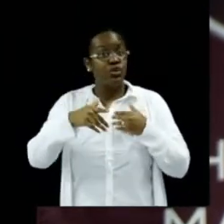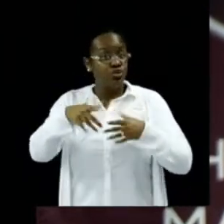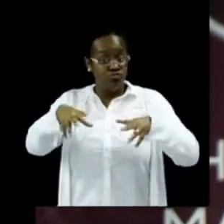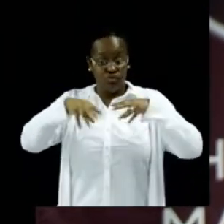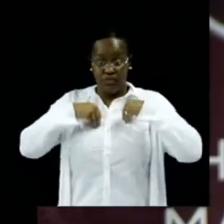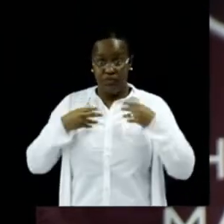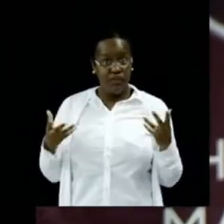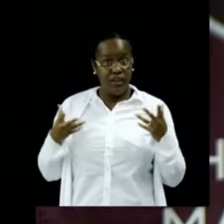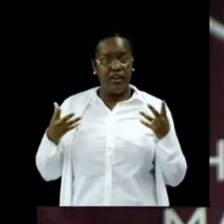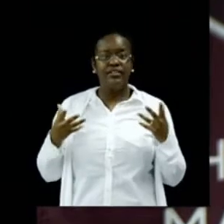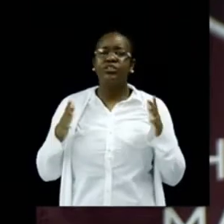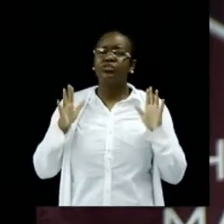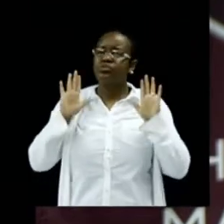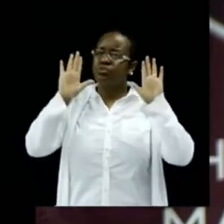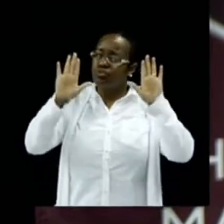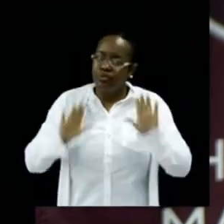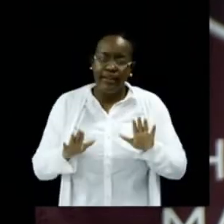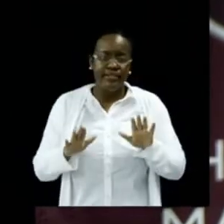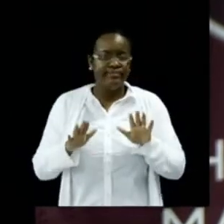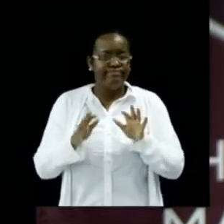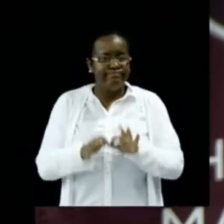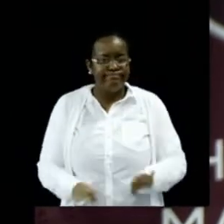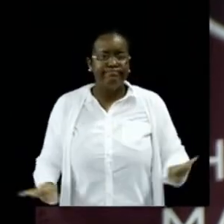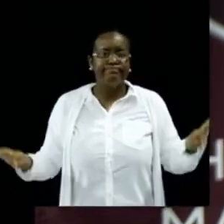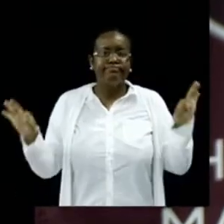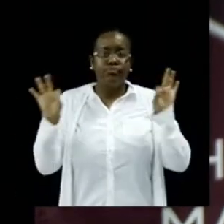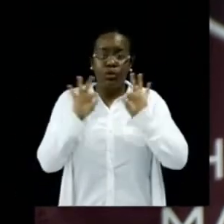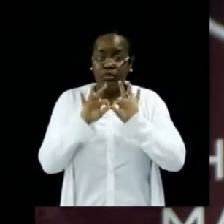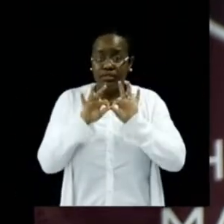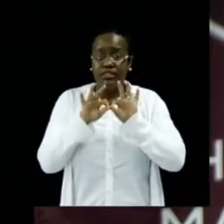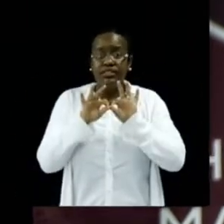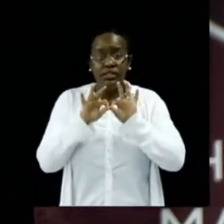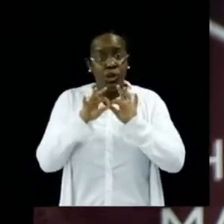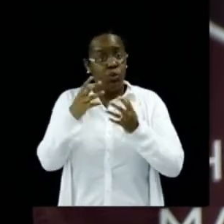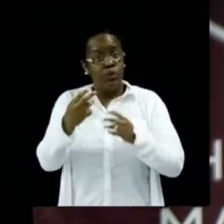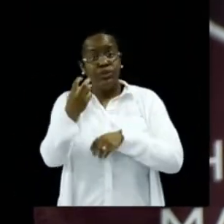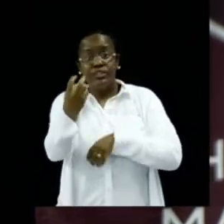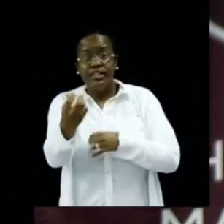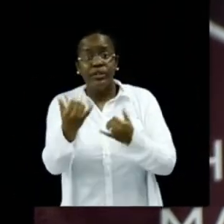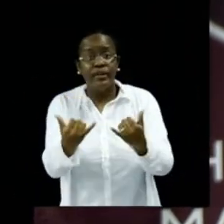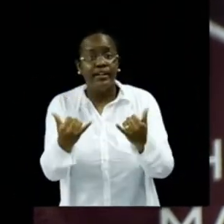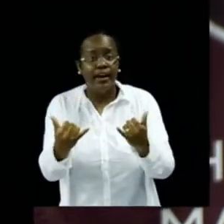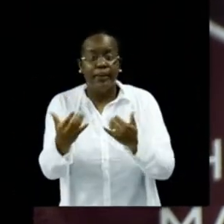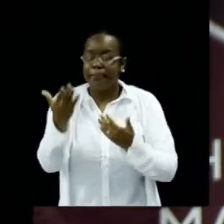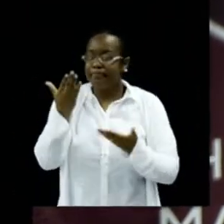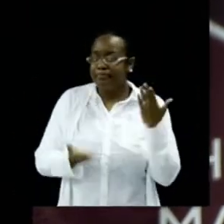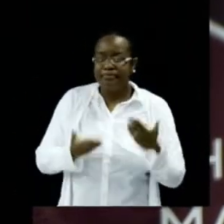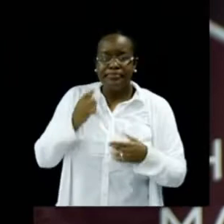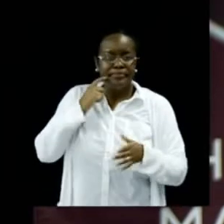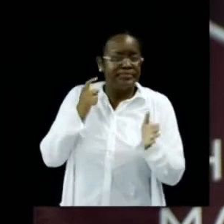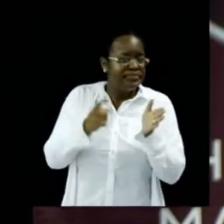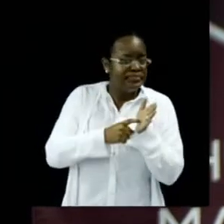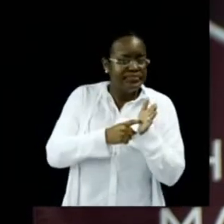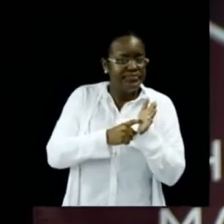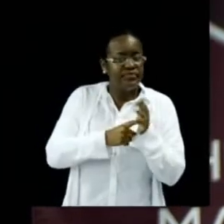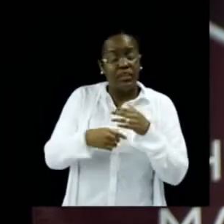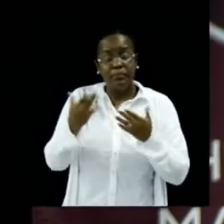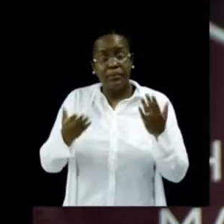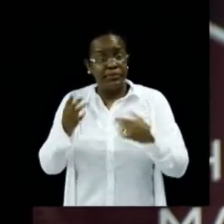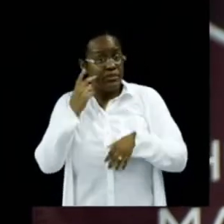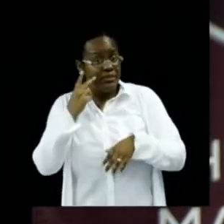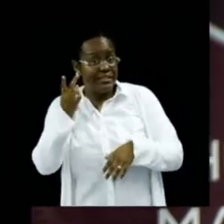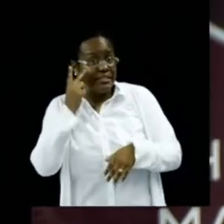value. Where you sit, you may neither realize it nor see it, but you